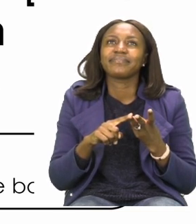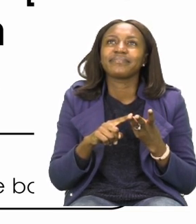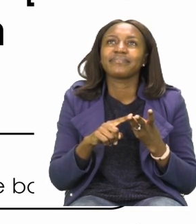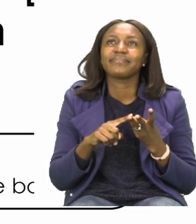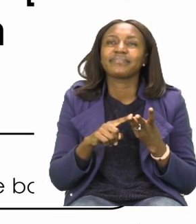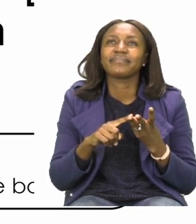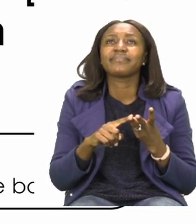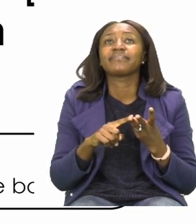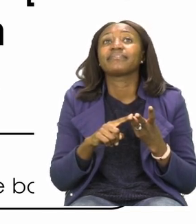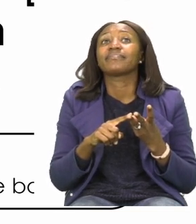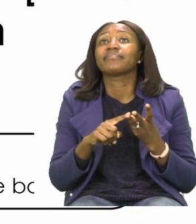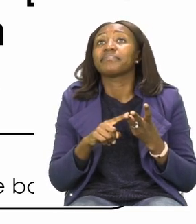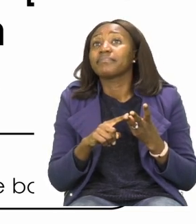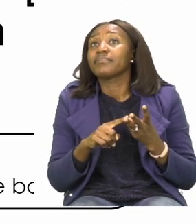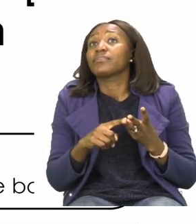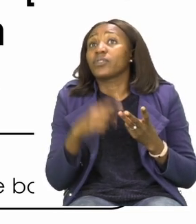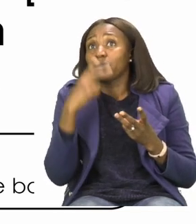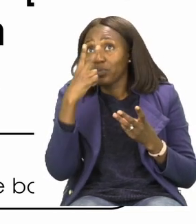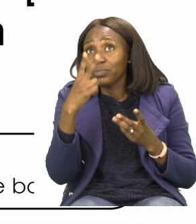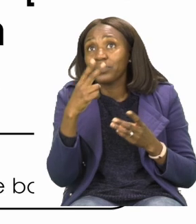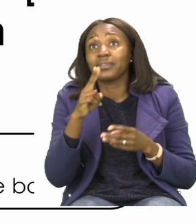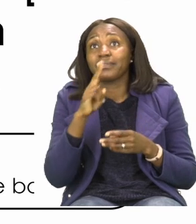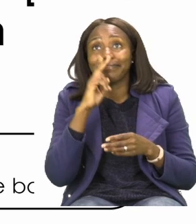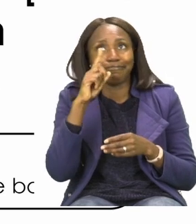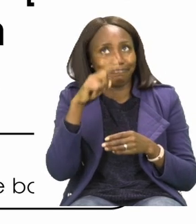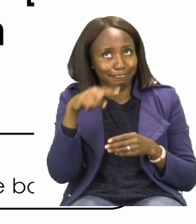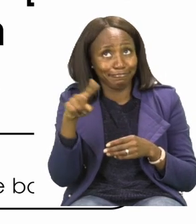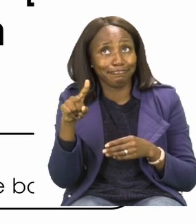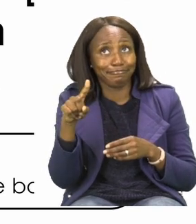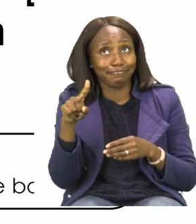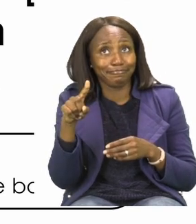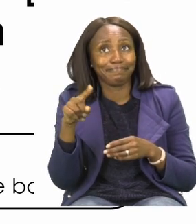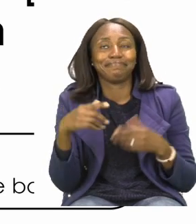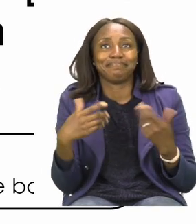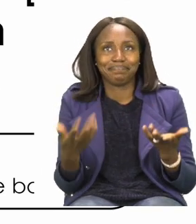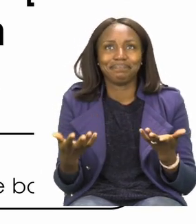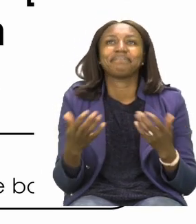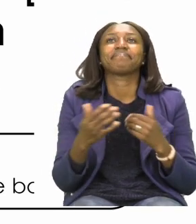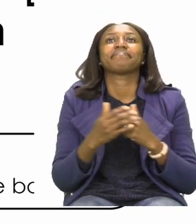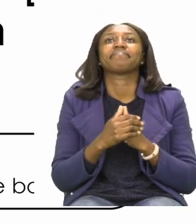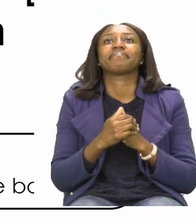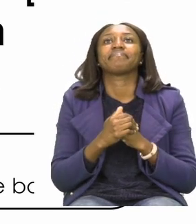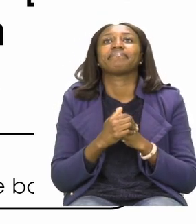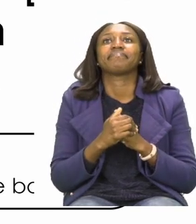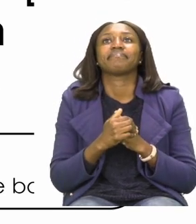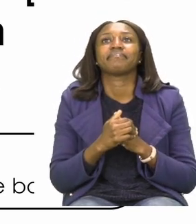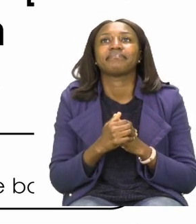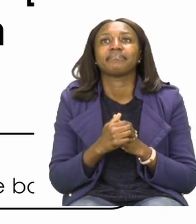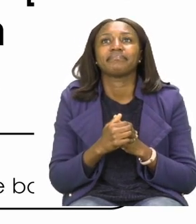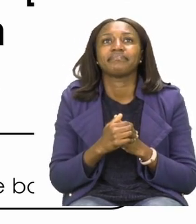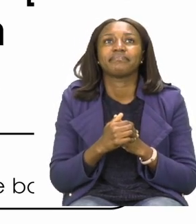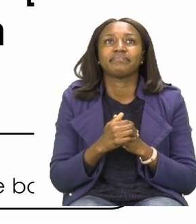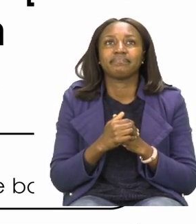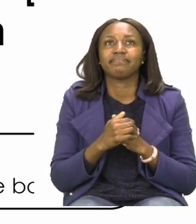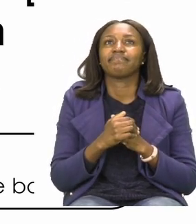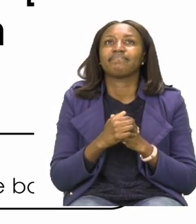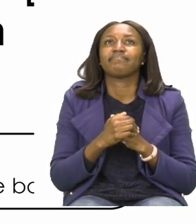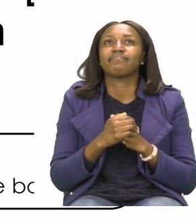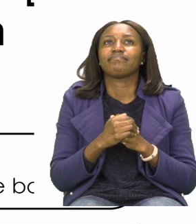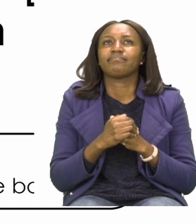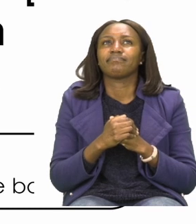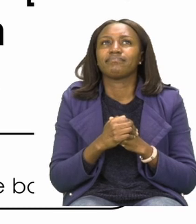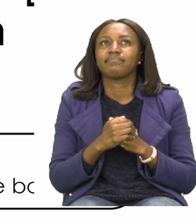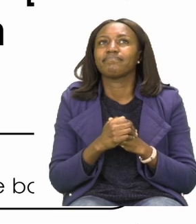is to make sure that the answers we have been given or the answers that you have given are correct.